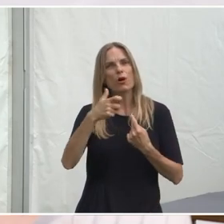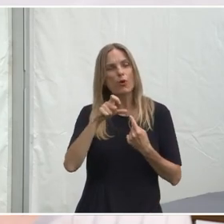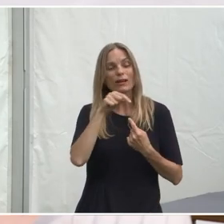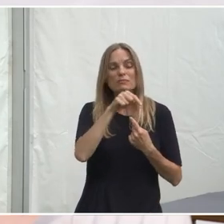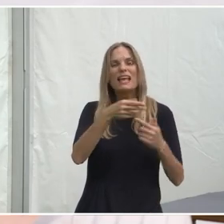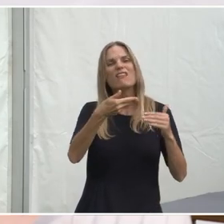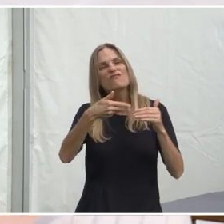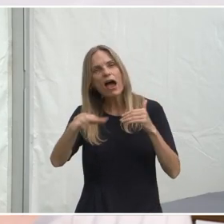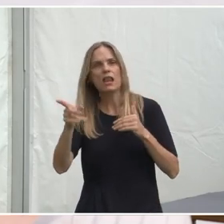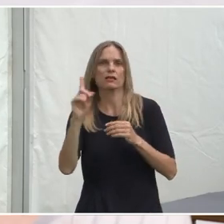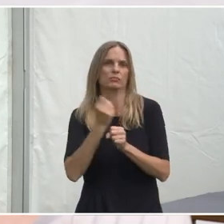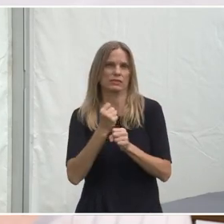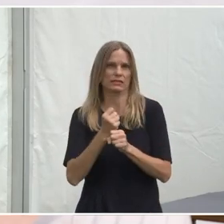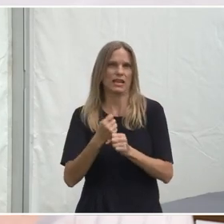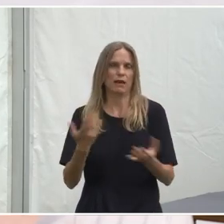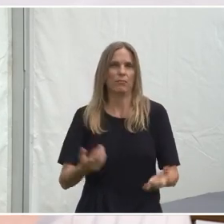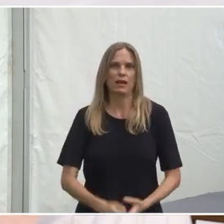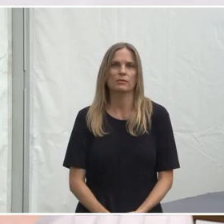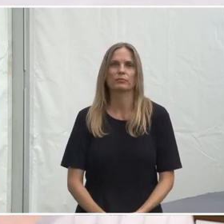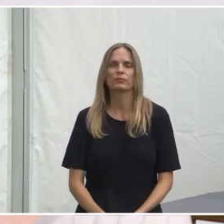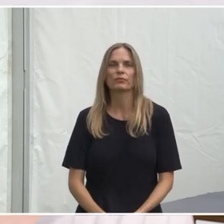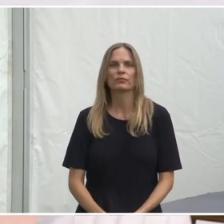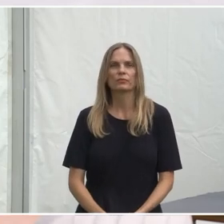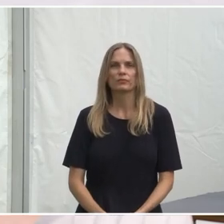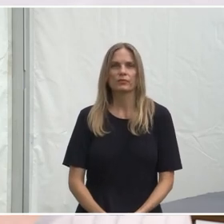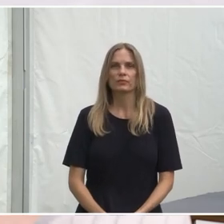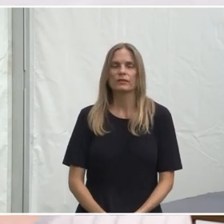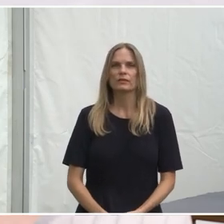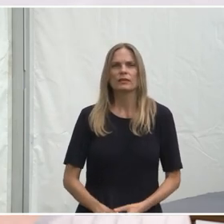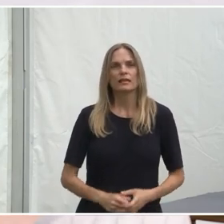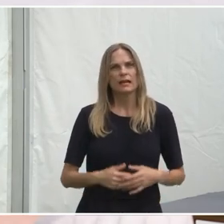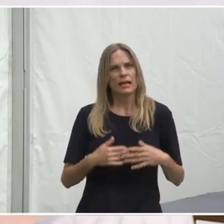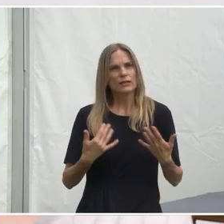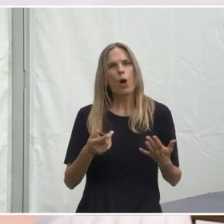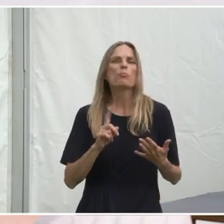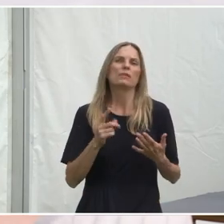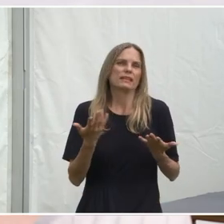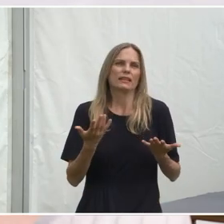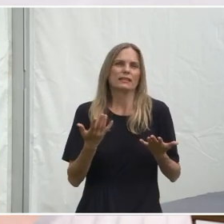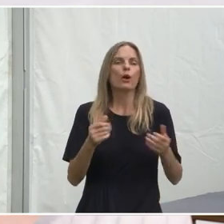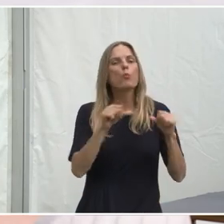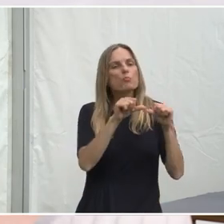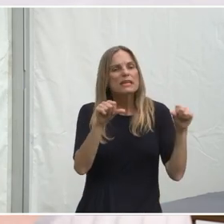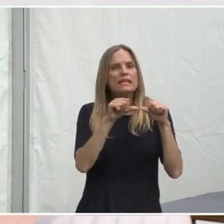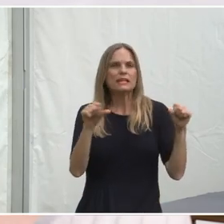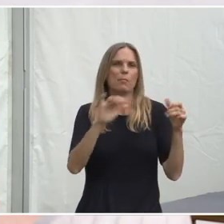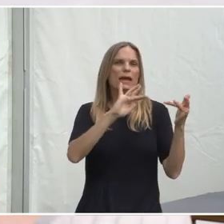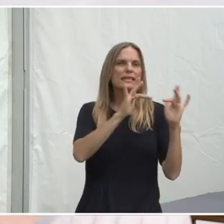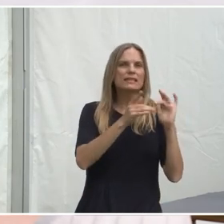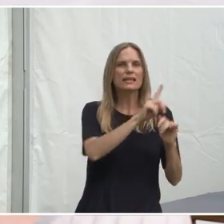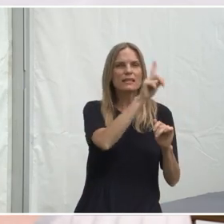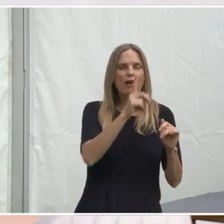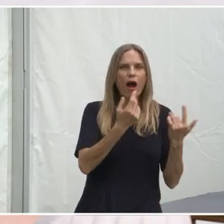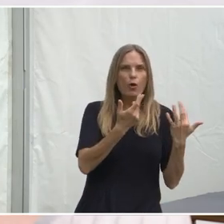and basically not in the sense that we set a limit for ourselves how much we're online. We set a goal